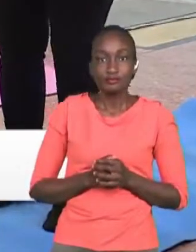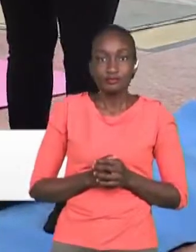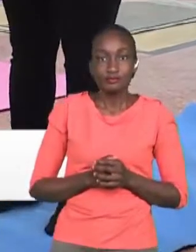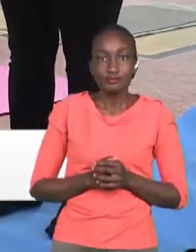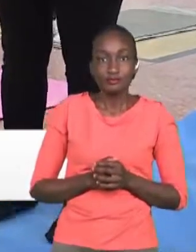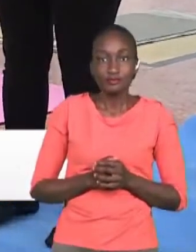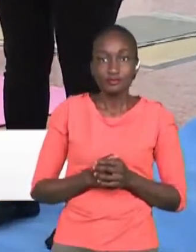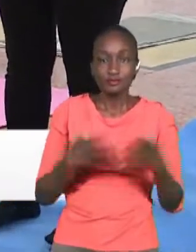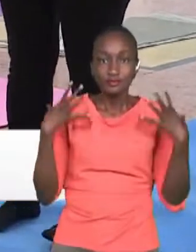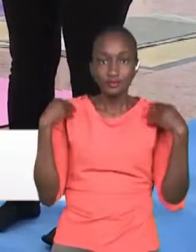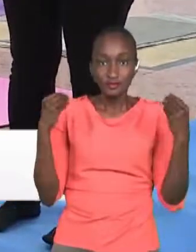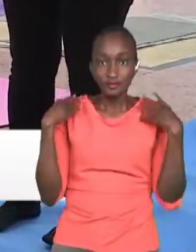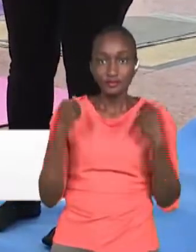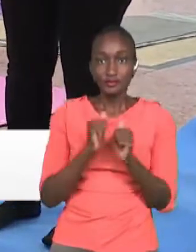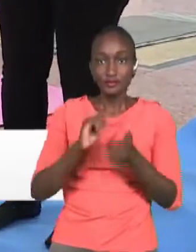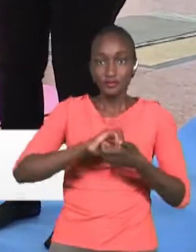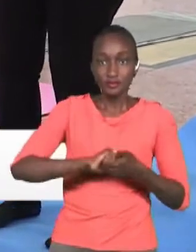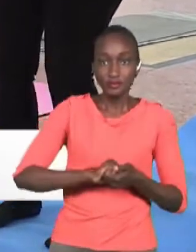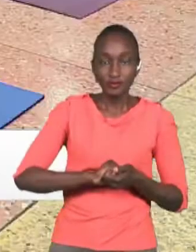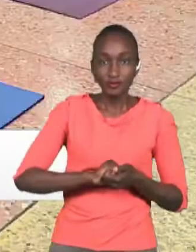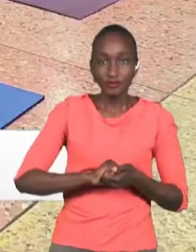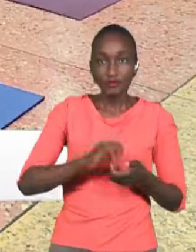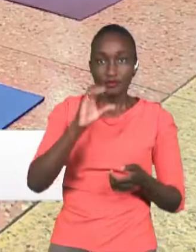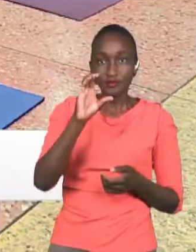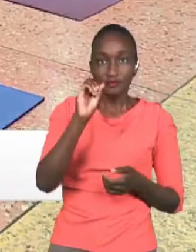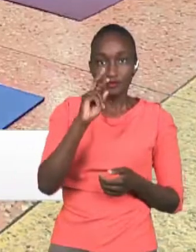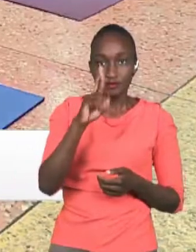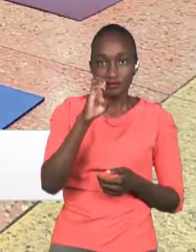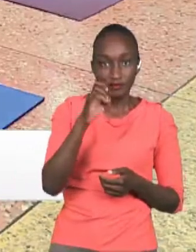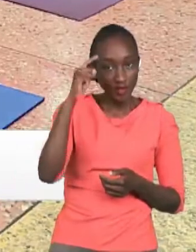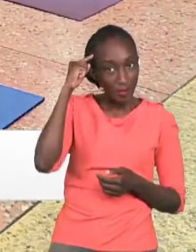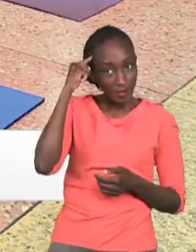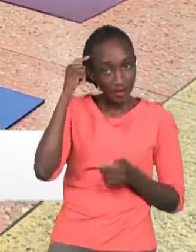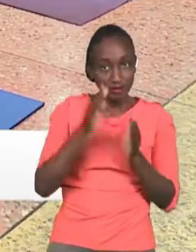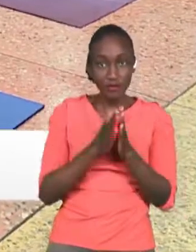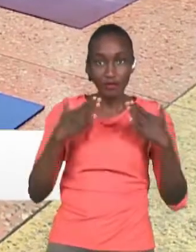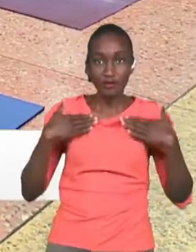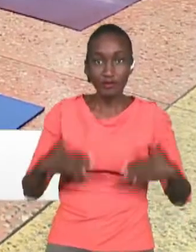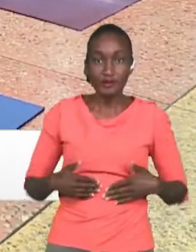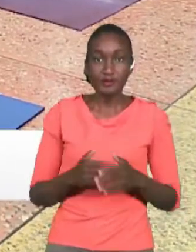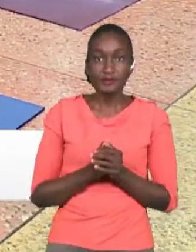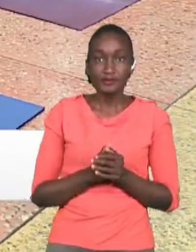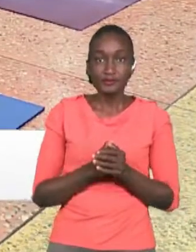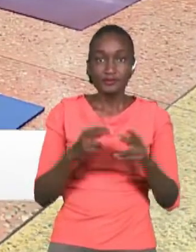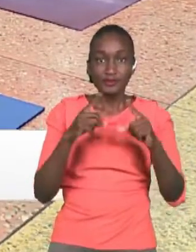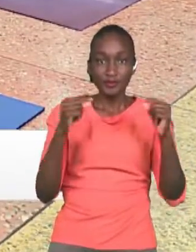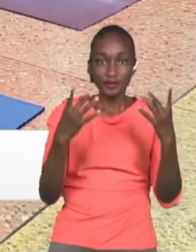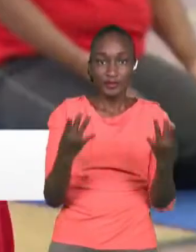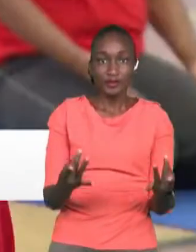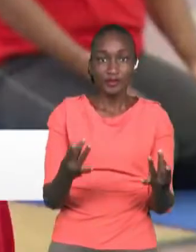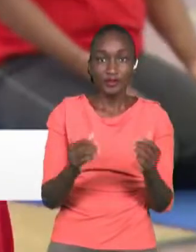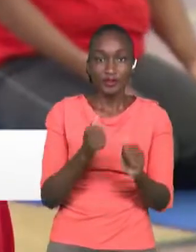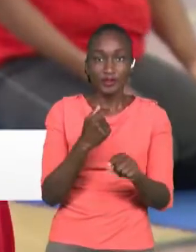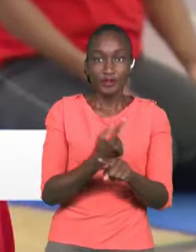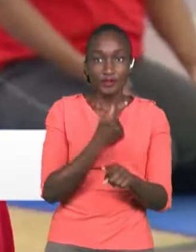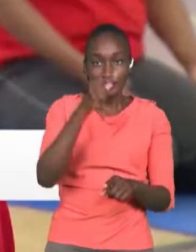It is a practice that engages the core, the mind, the body. The word yoga comes from Sanskrit